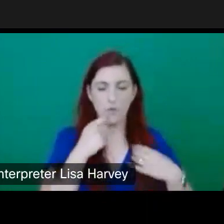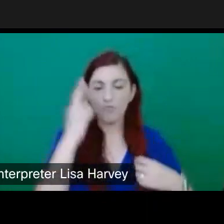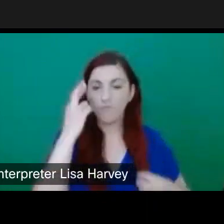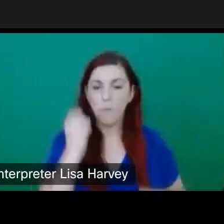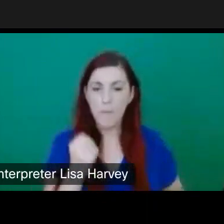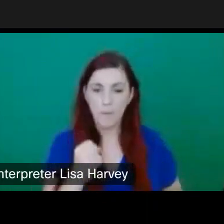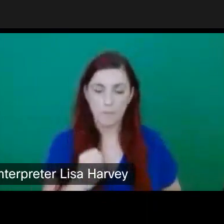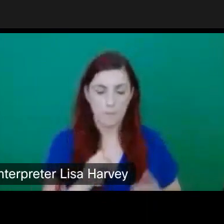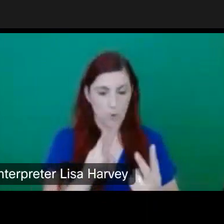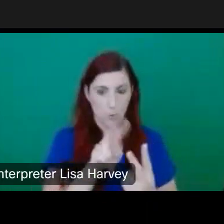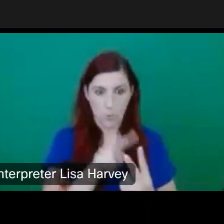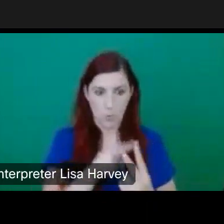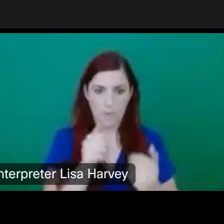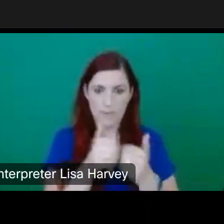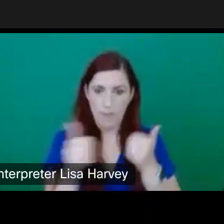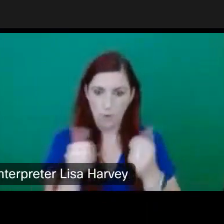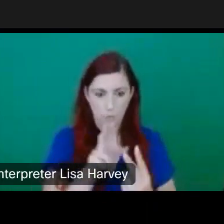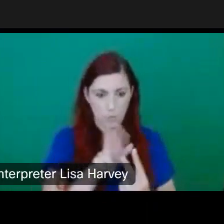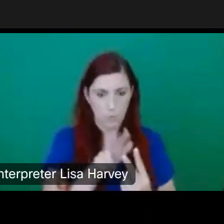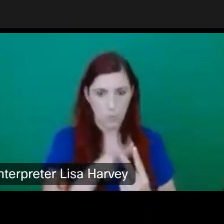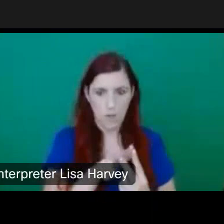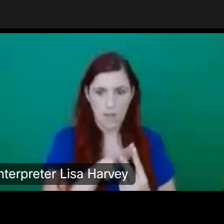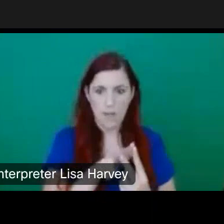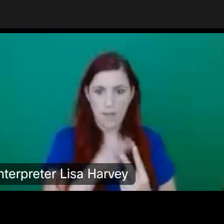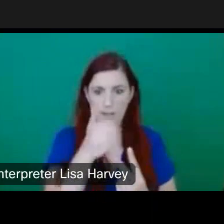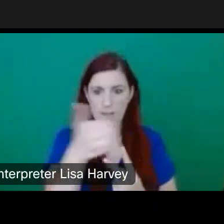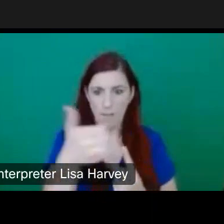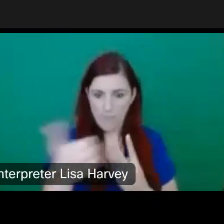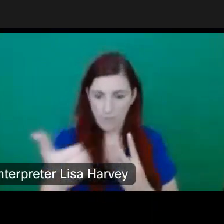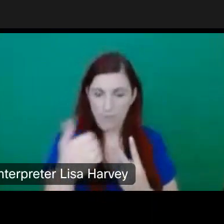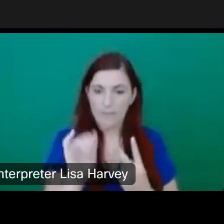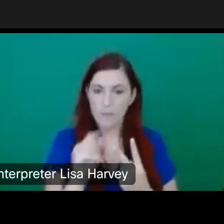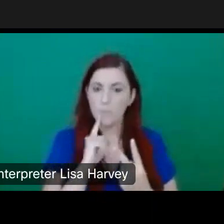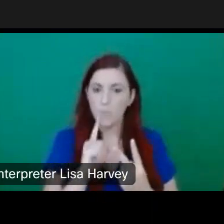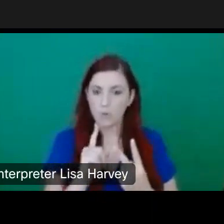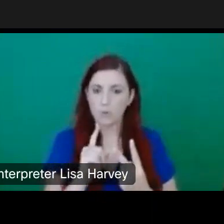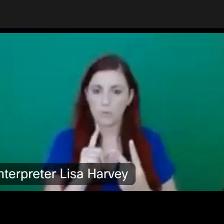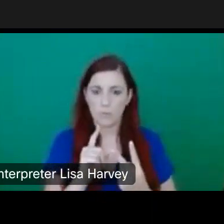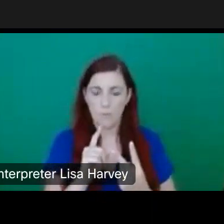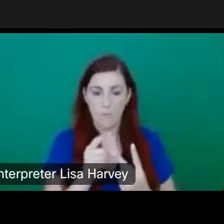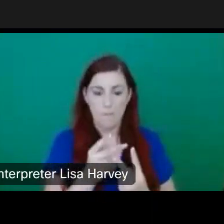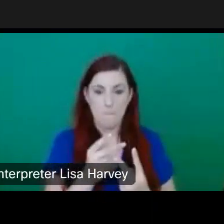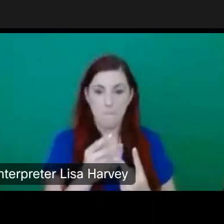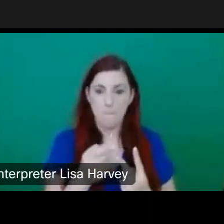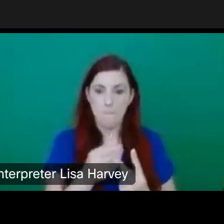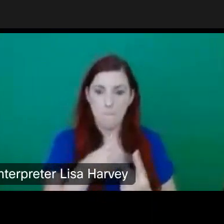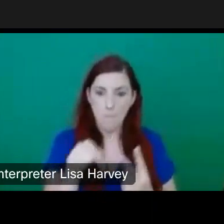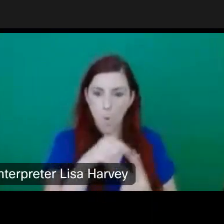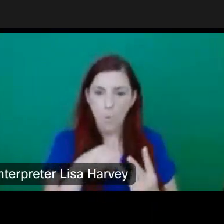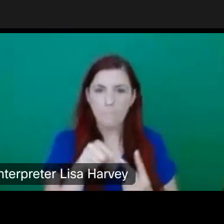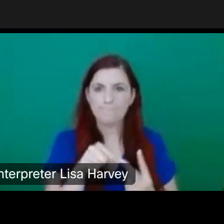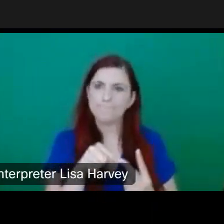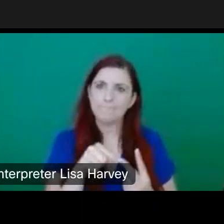two separate pieces really are, we would view as both sides of the same coin.